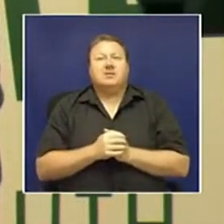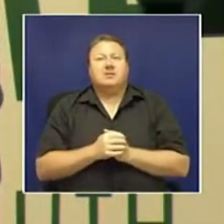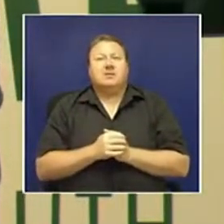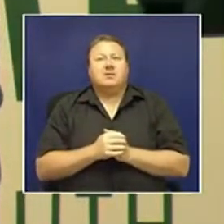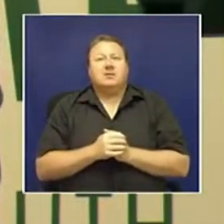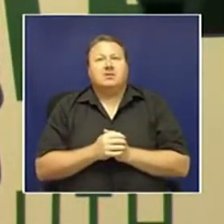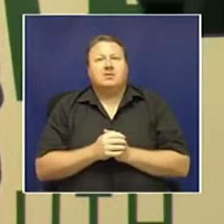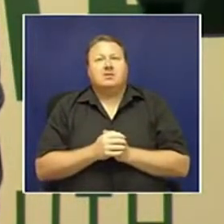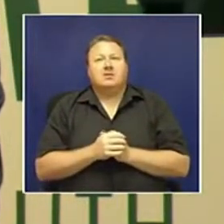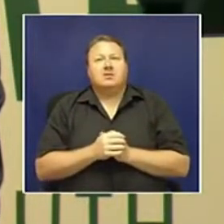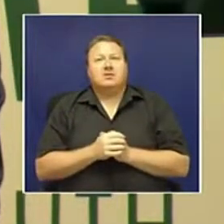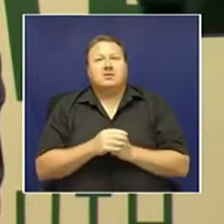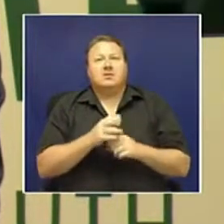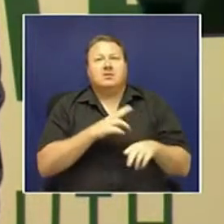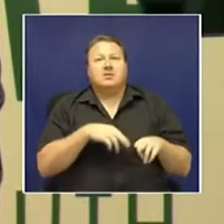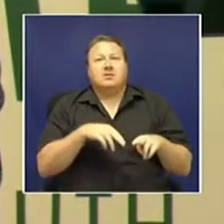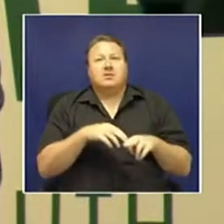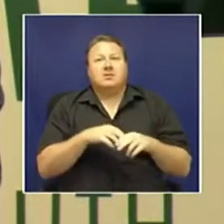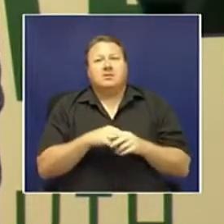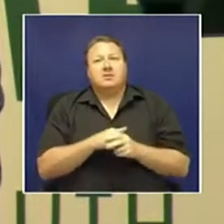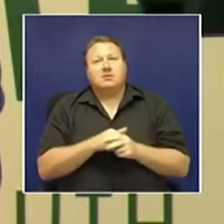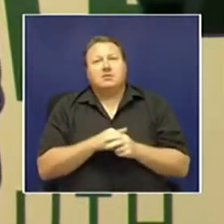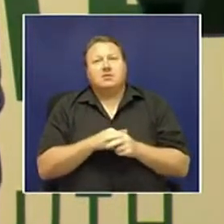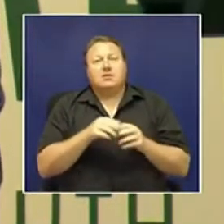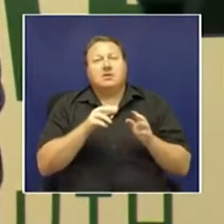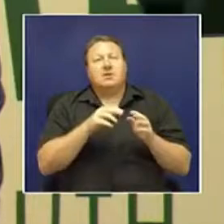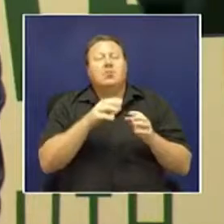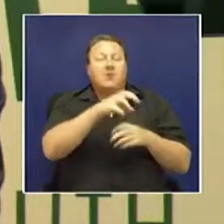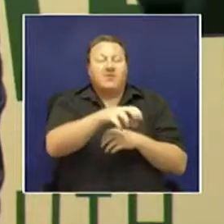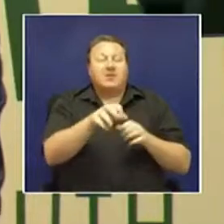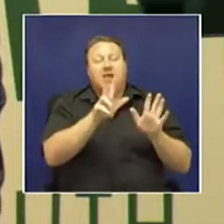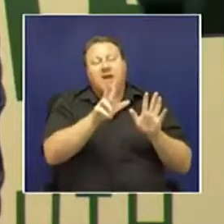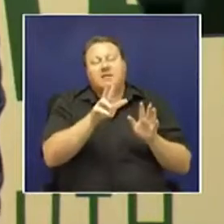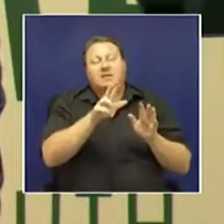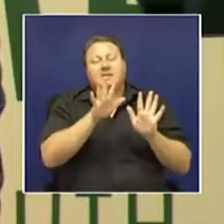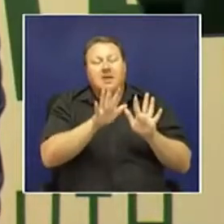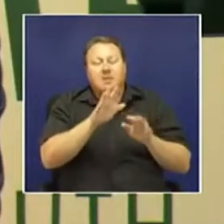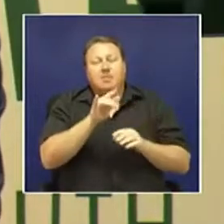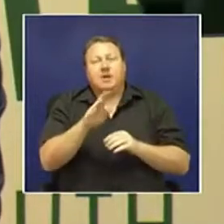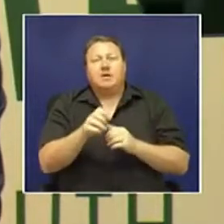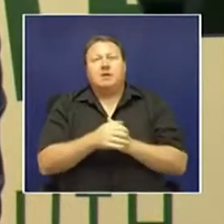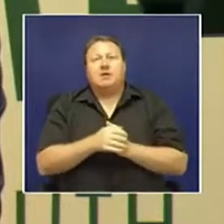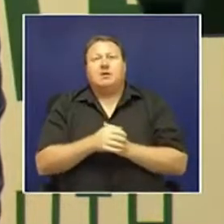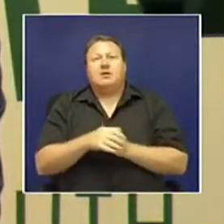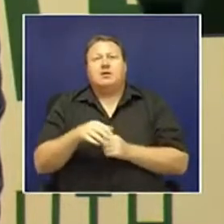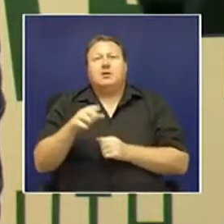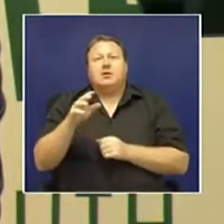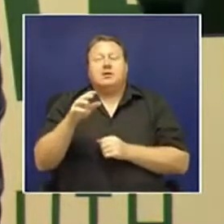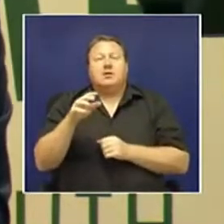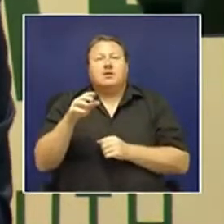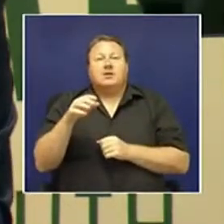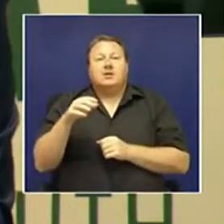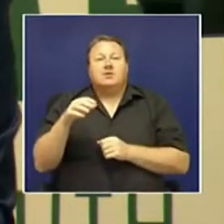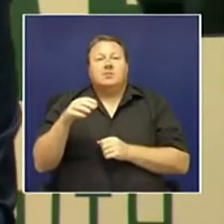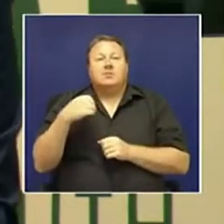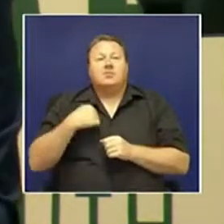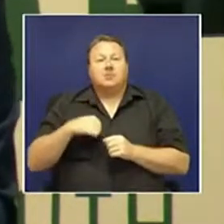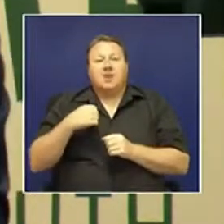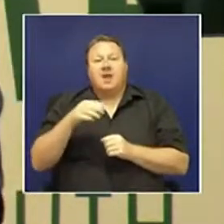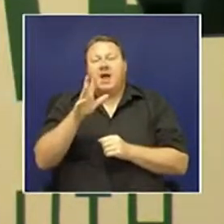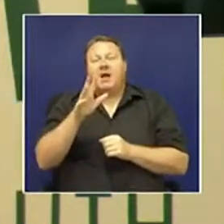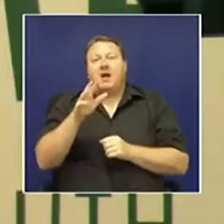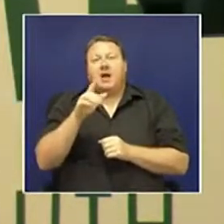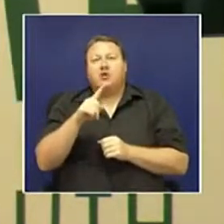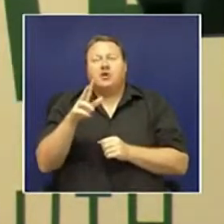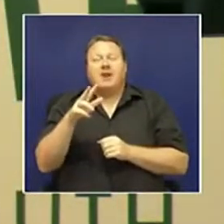rand, provinces 810 billion rand, municipalities 182 billion rand. Additional allocation to